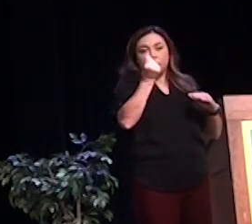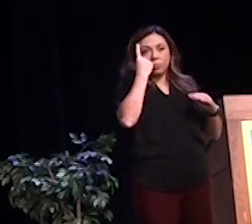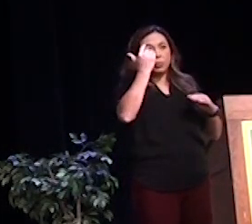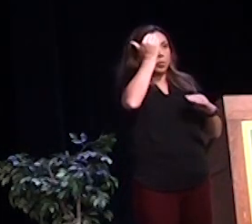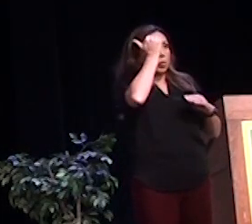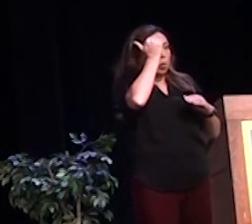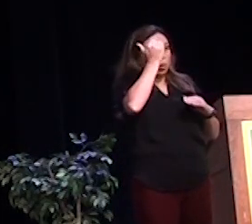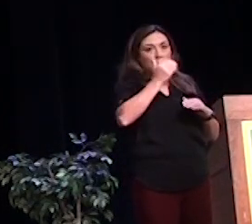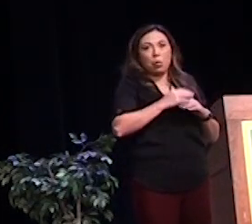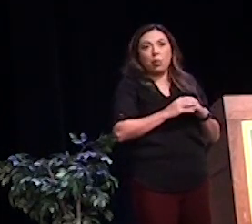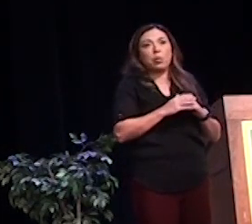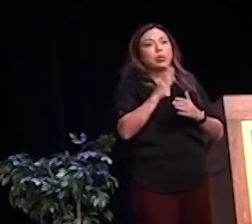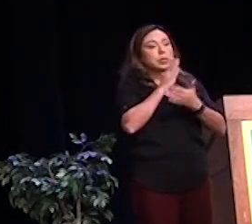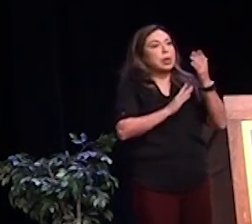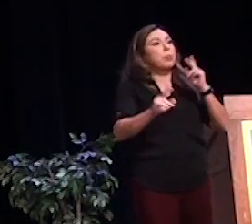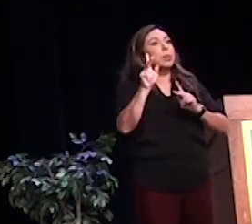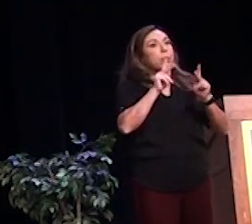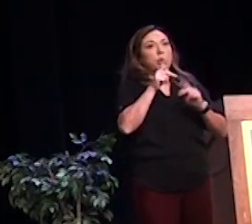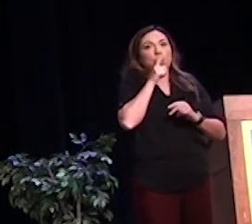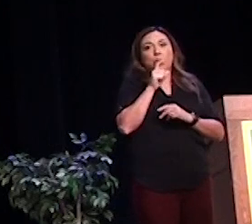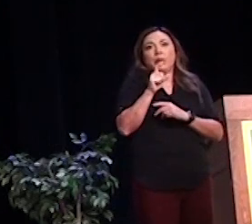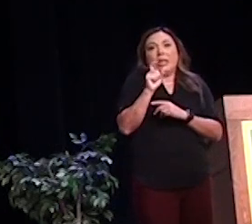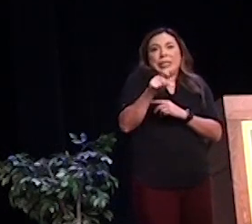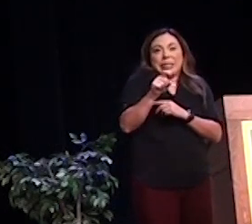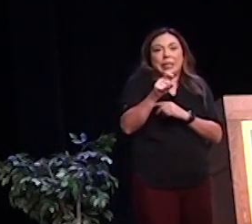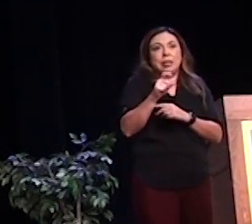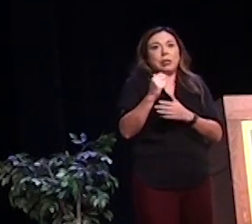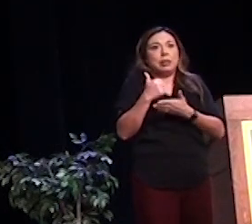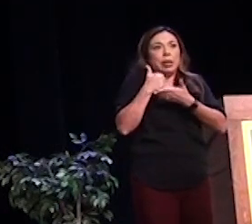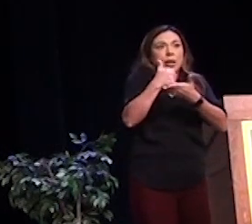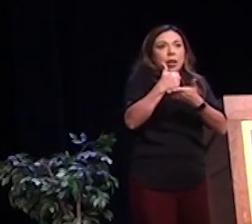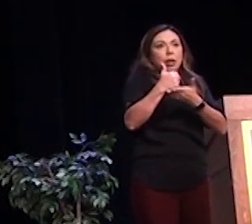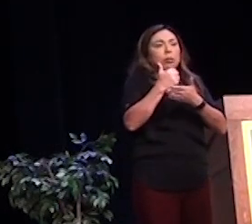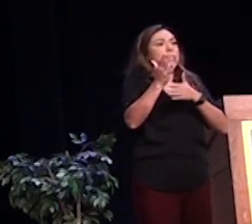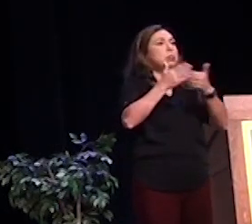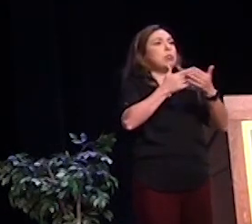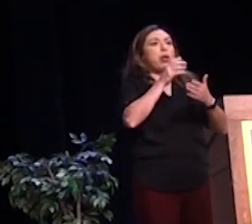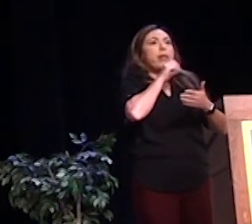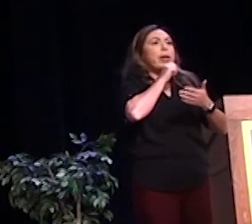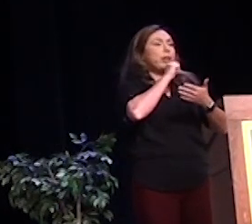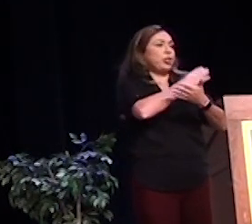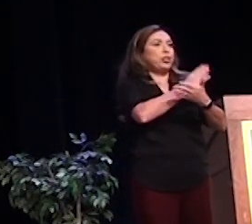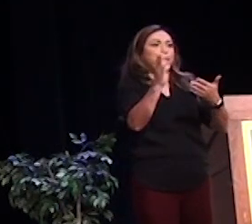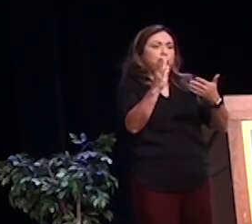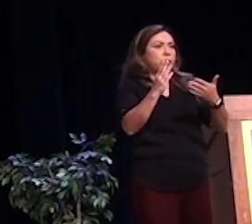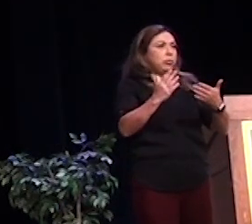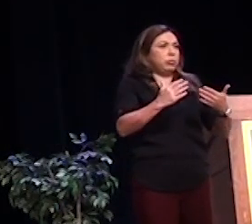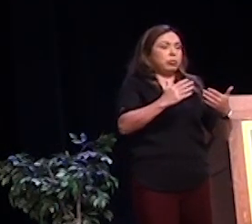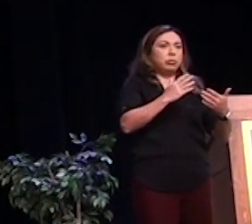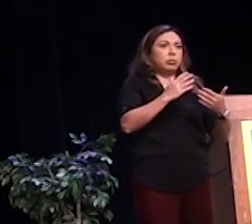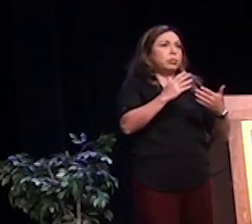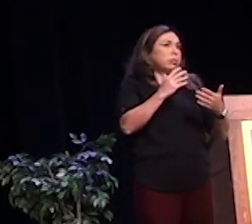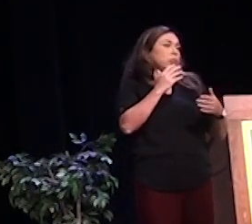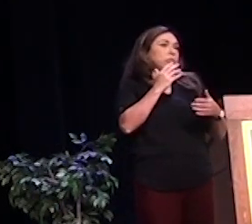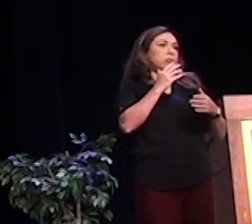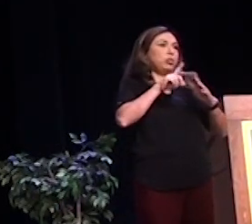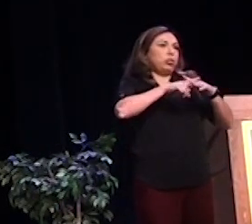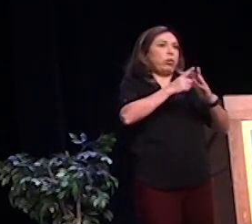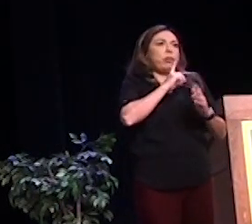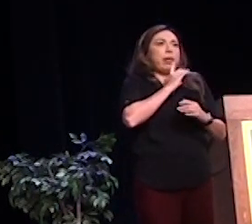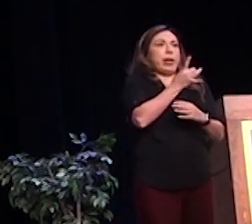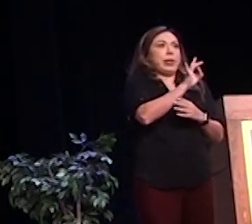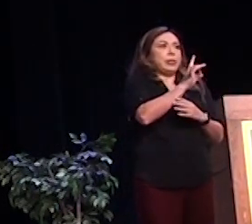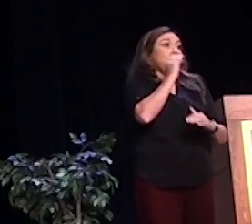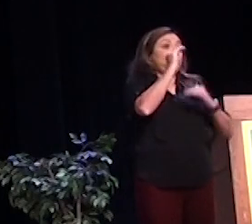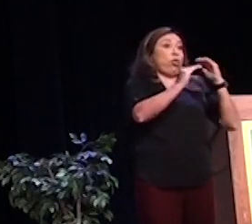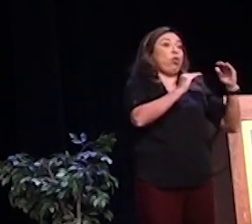that there are individuals that need this intervention at all age levels, right? As an adult, starting at